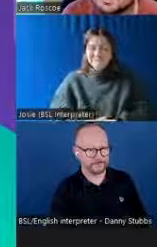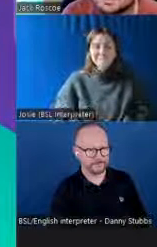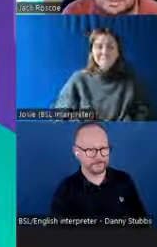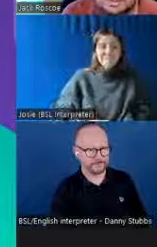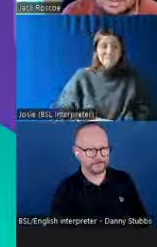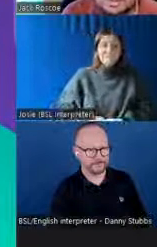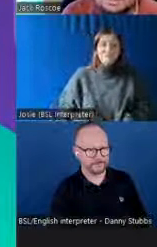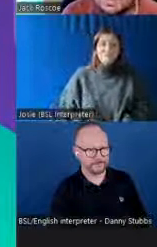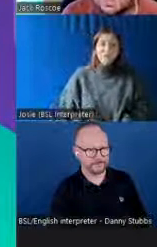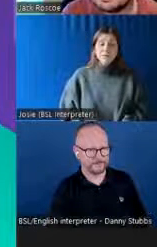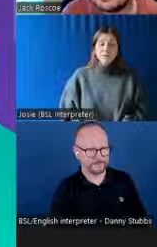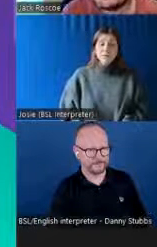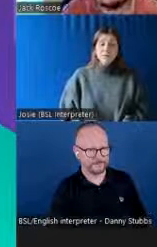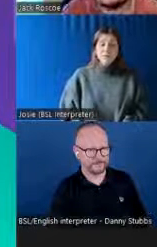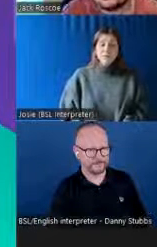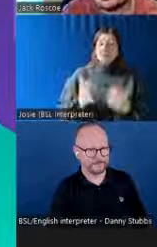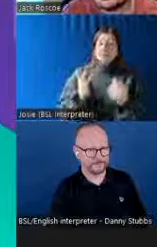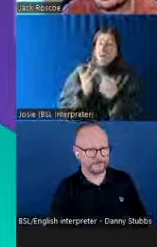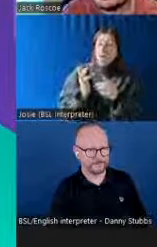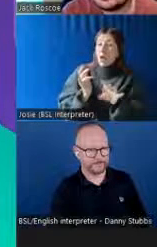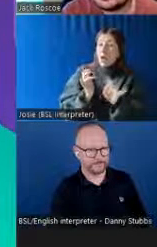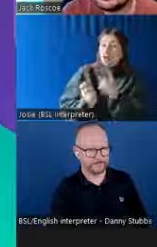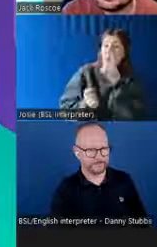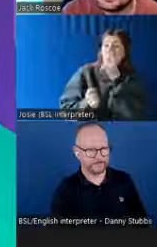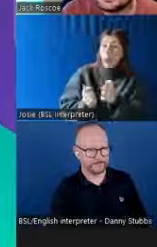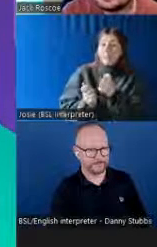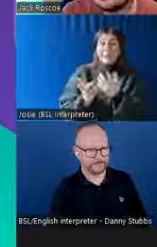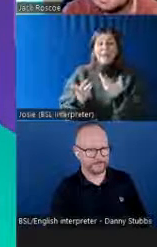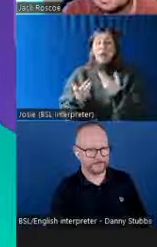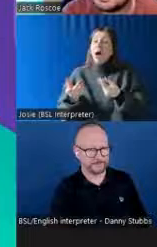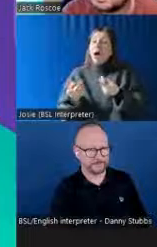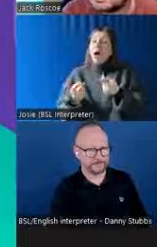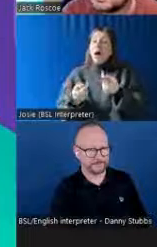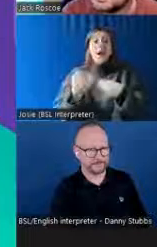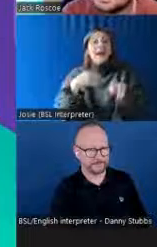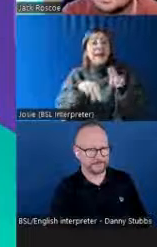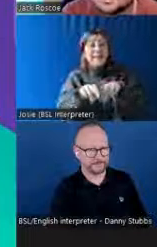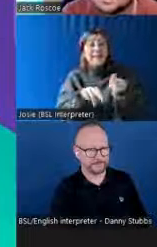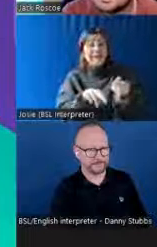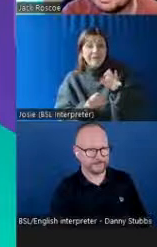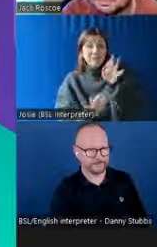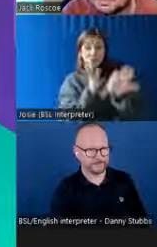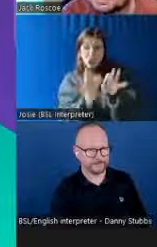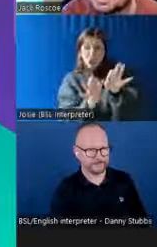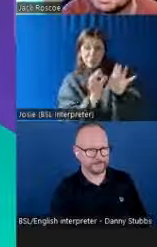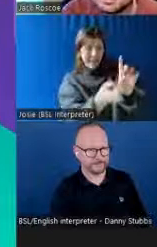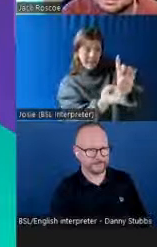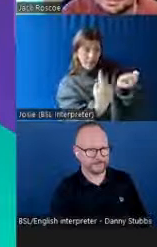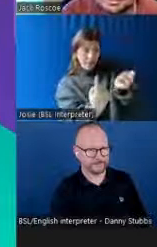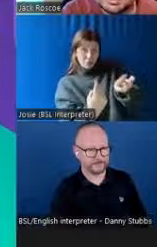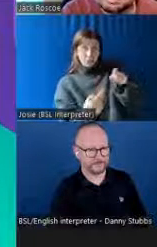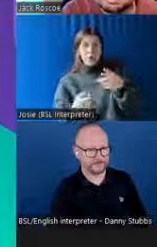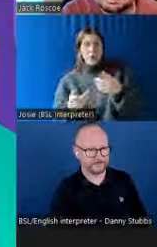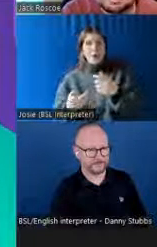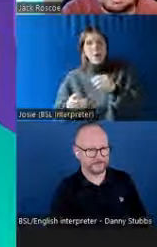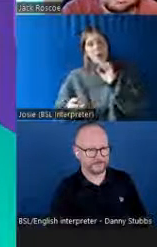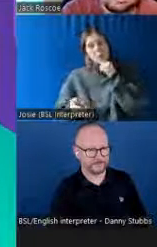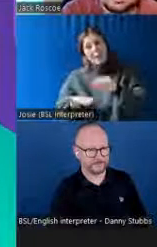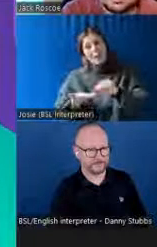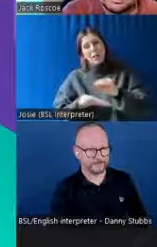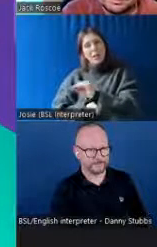complete survey. So maybe for everyone who fills in your survey, 50p goes to a sort of local charity or something like that.